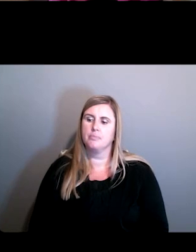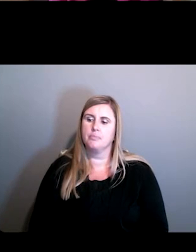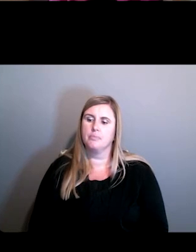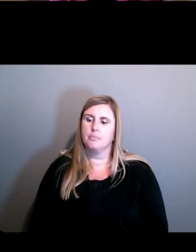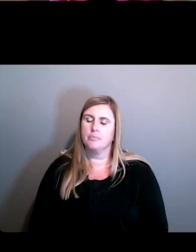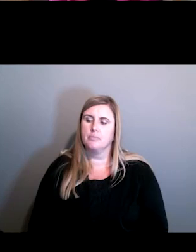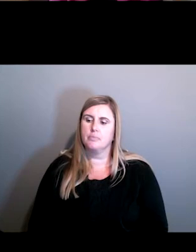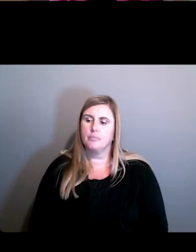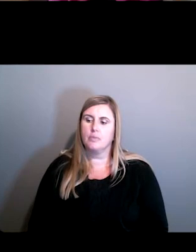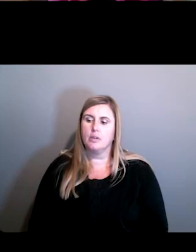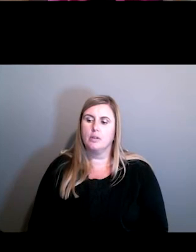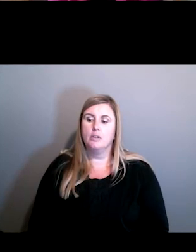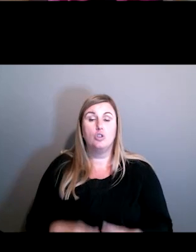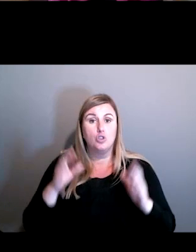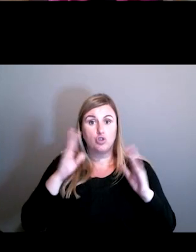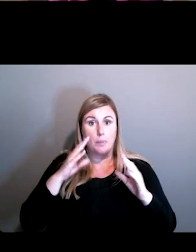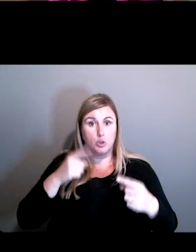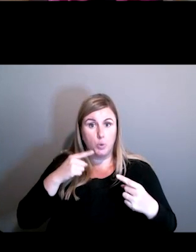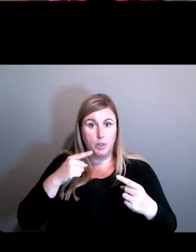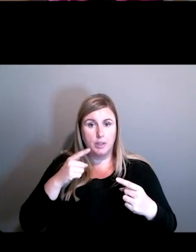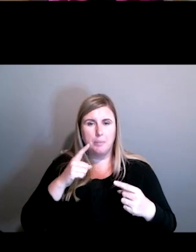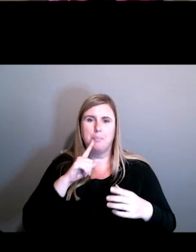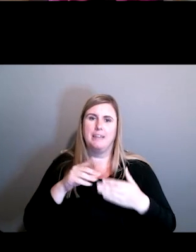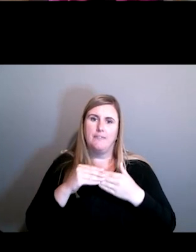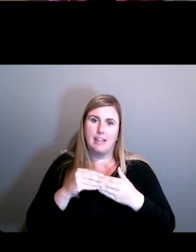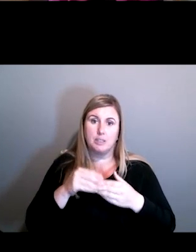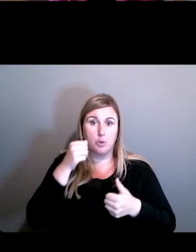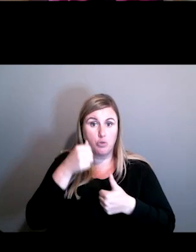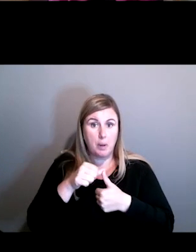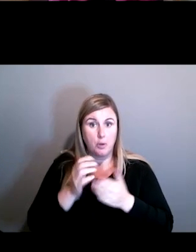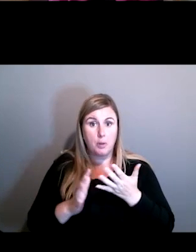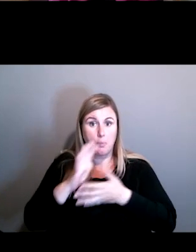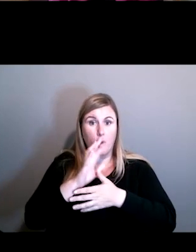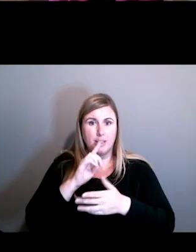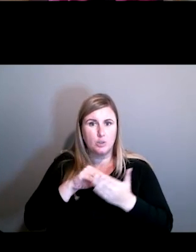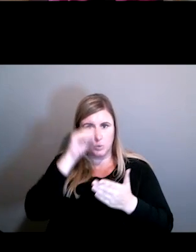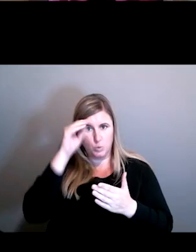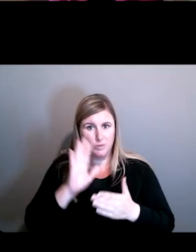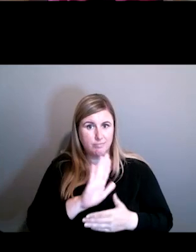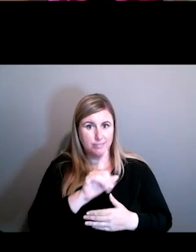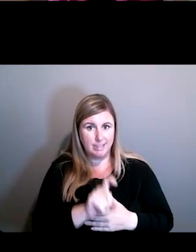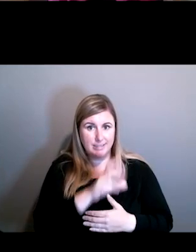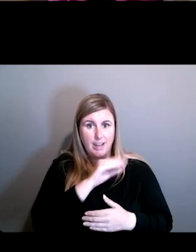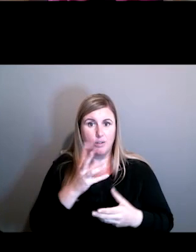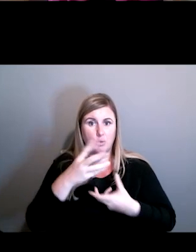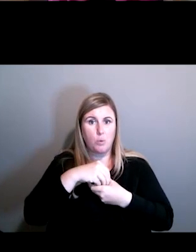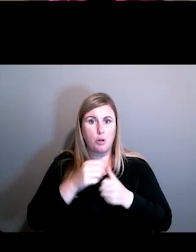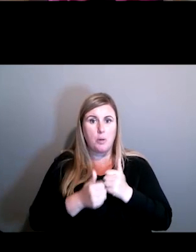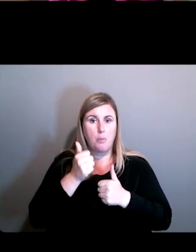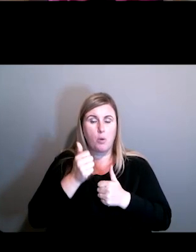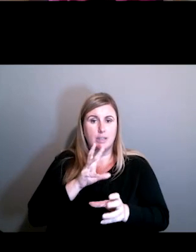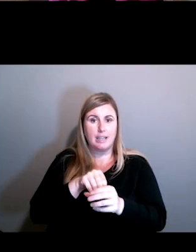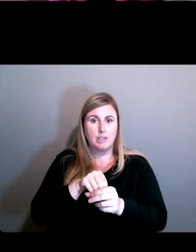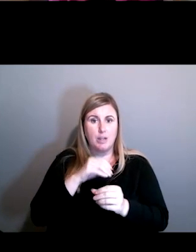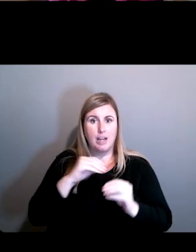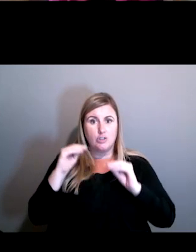So troubleshooting tips. Be flexible. Remember, the priority is the student's needs and incorporating the most engagement and